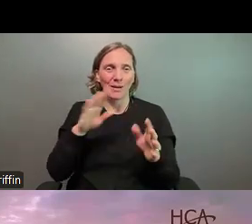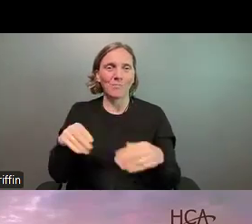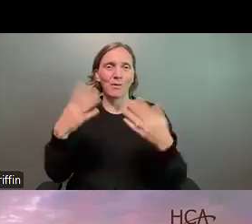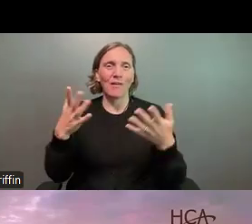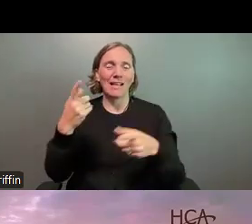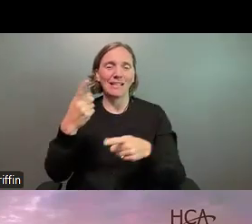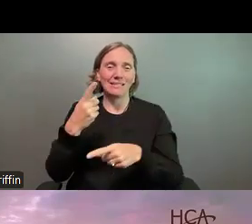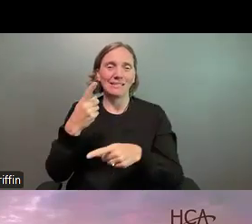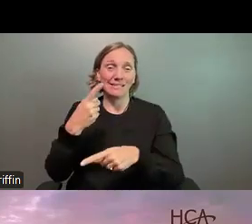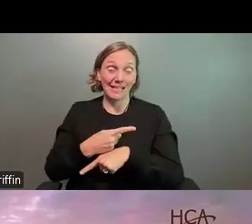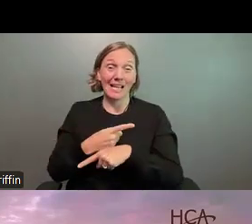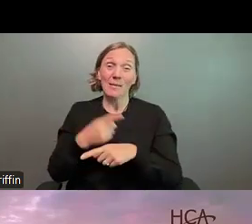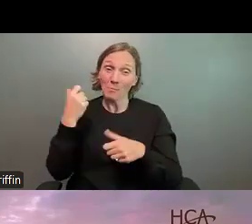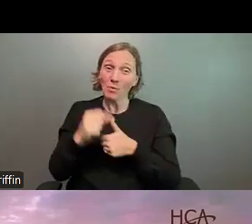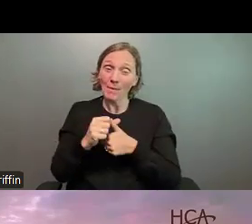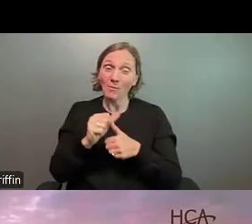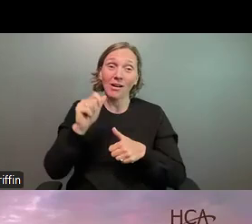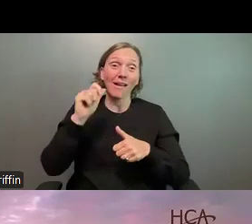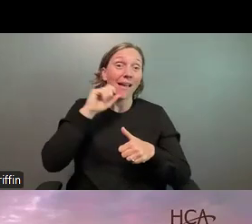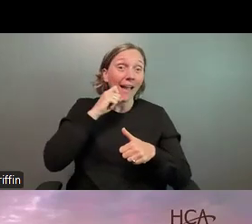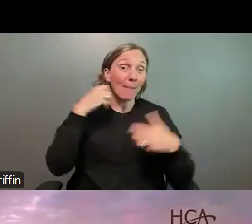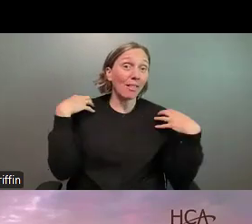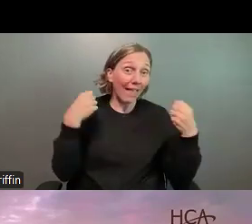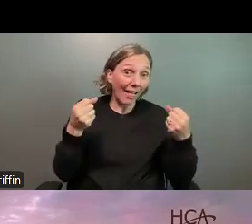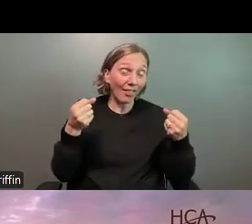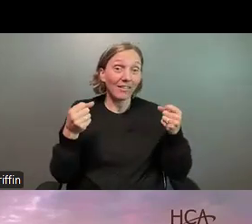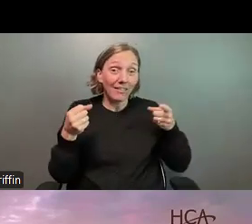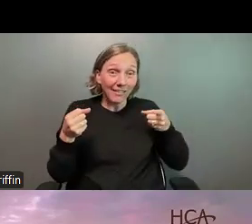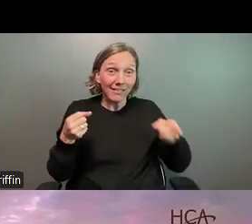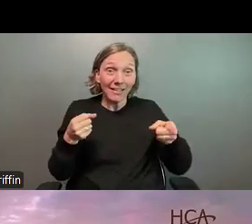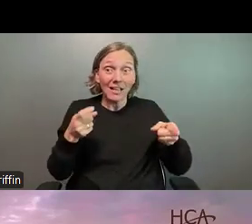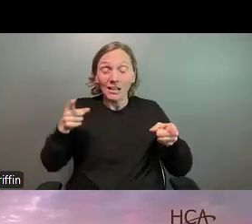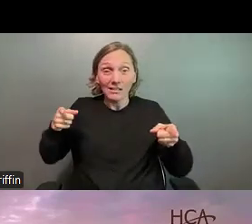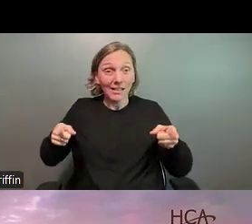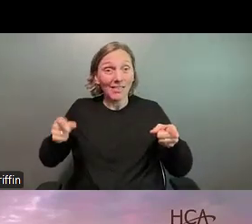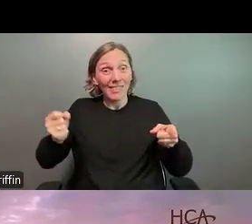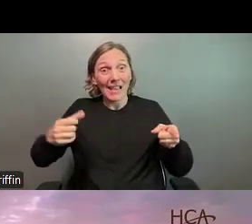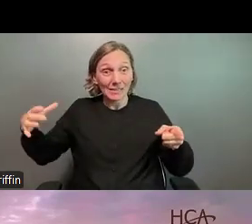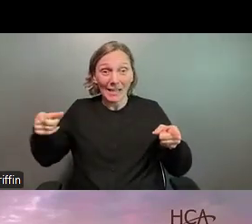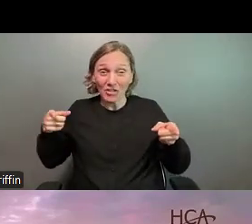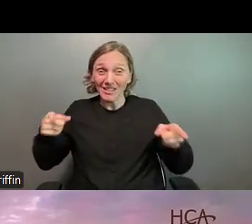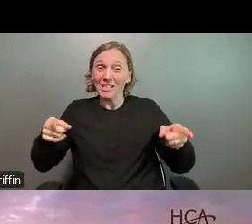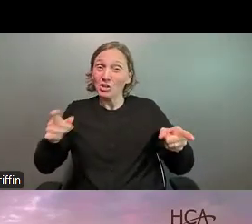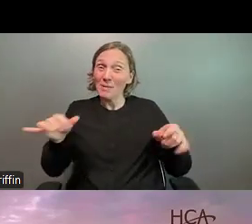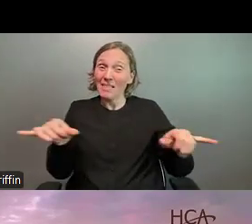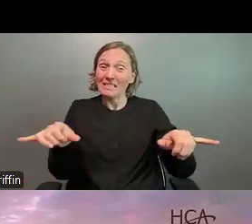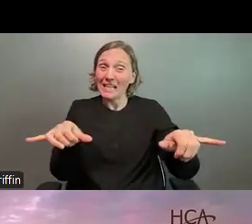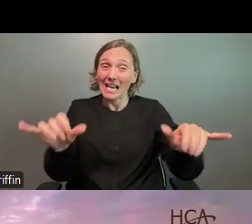up to mirror that Apple Health managed care structure as much as possible. So if more details are needed, let me know.